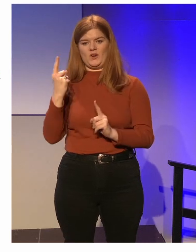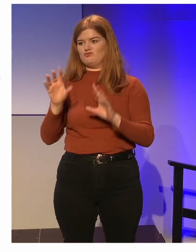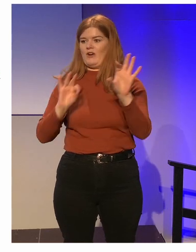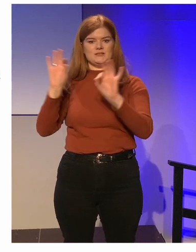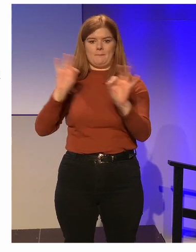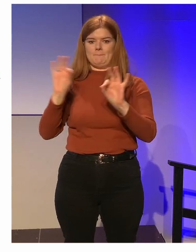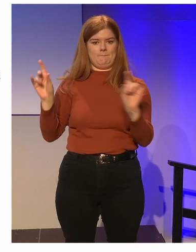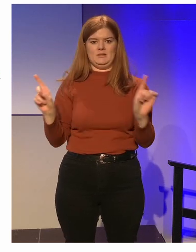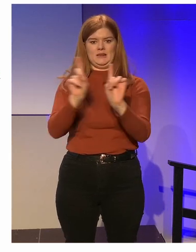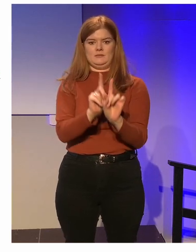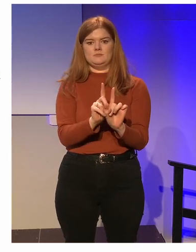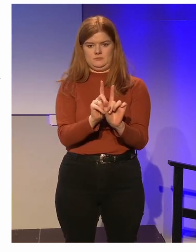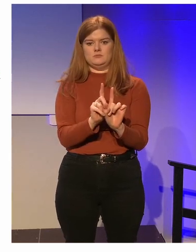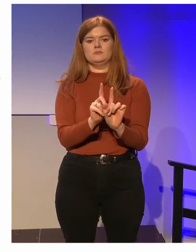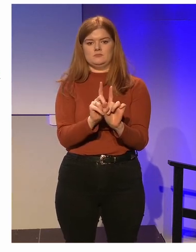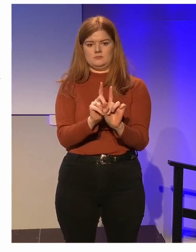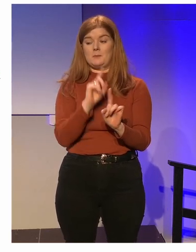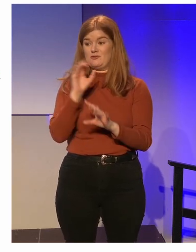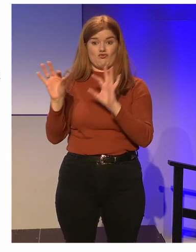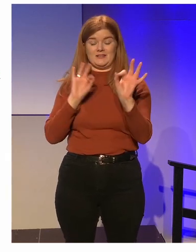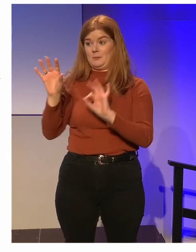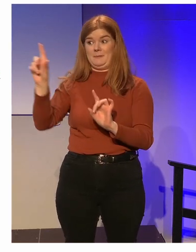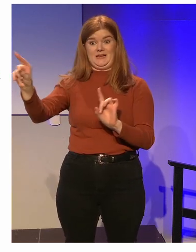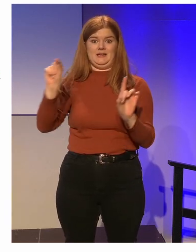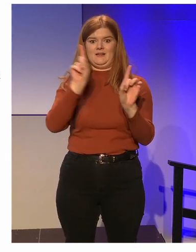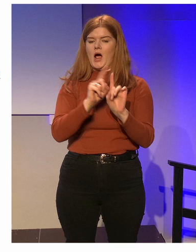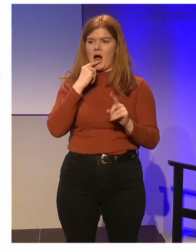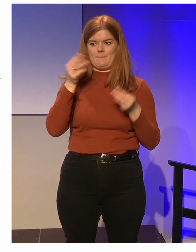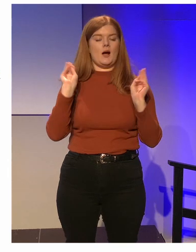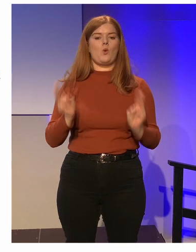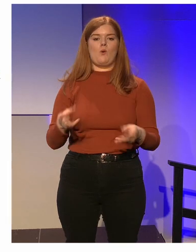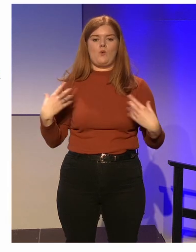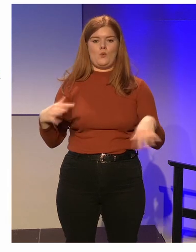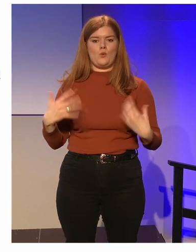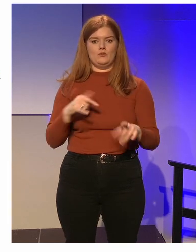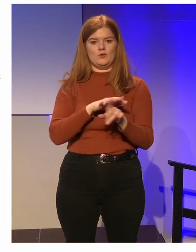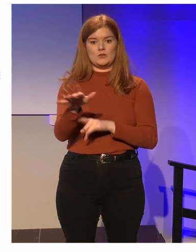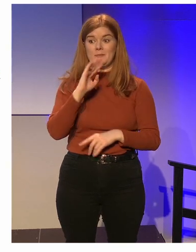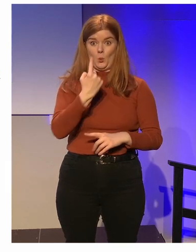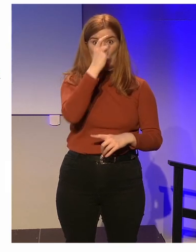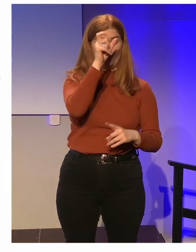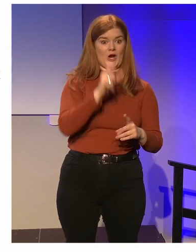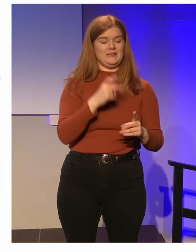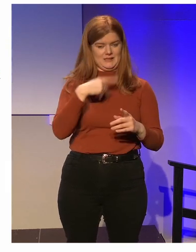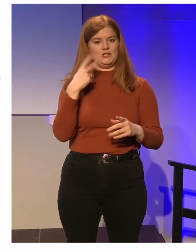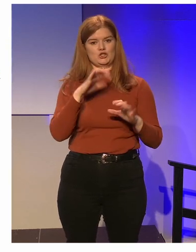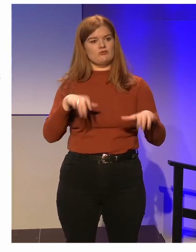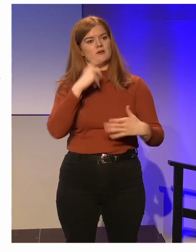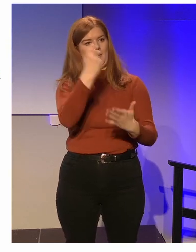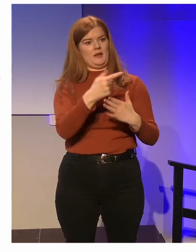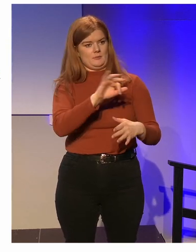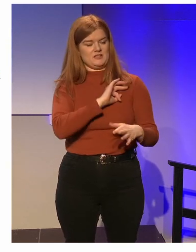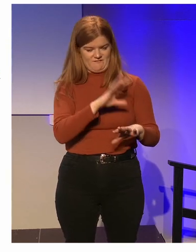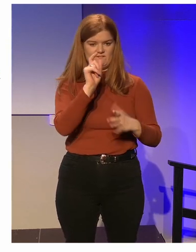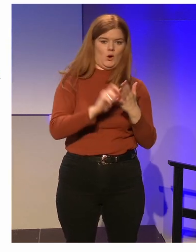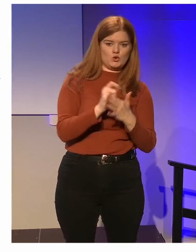random selection. And the random selection was very powerful because it means Kids get to nominate themselves and be